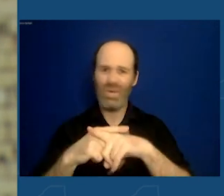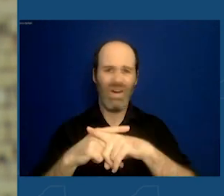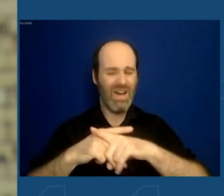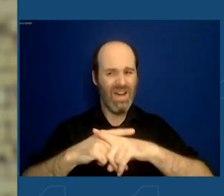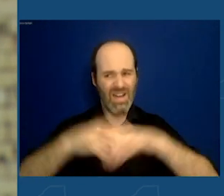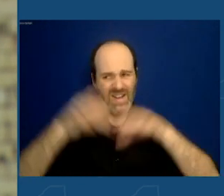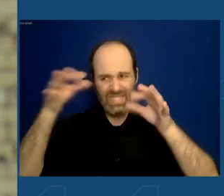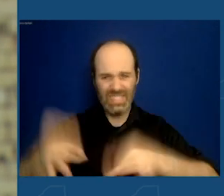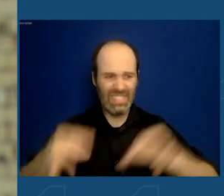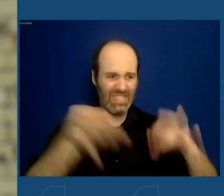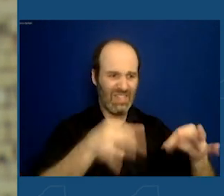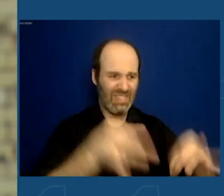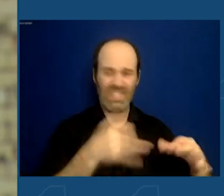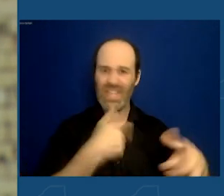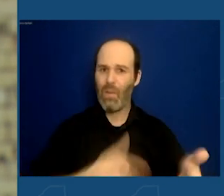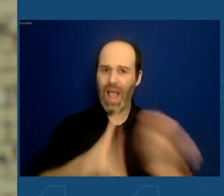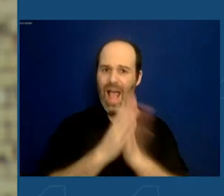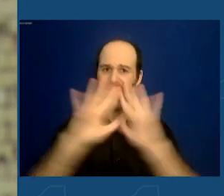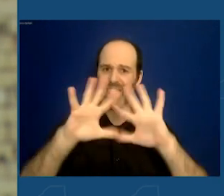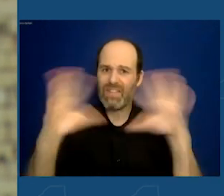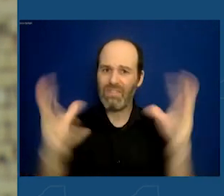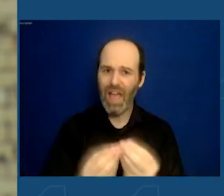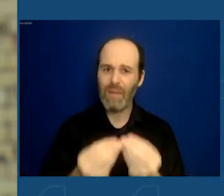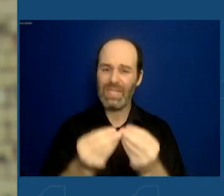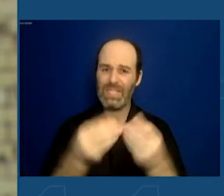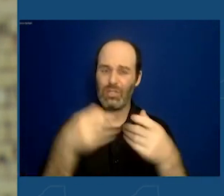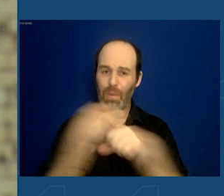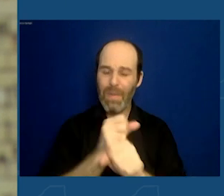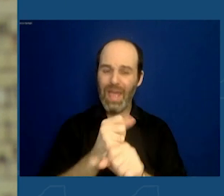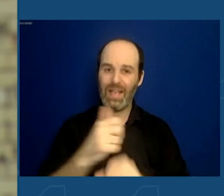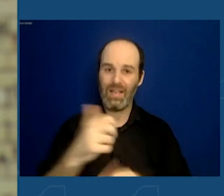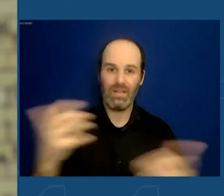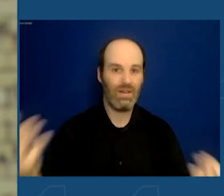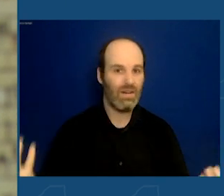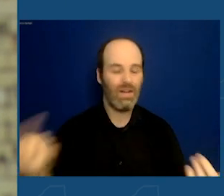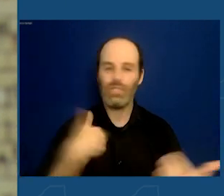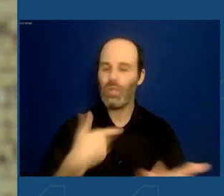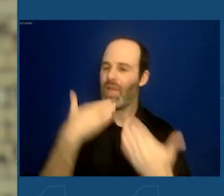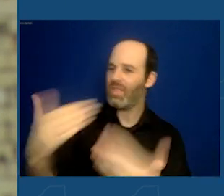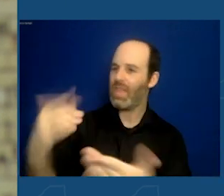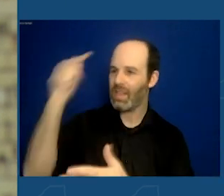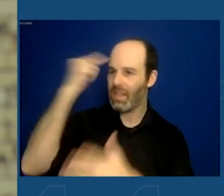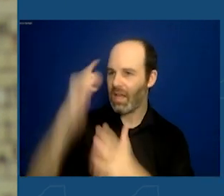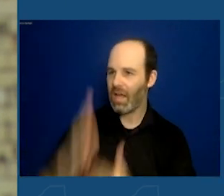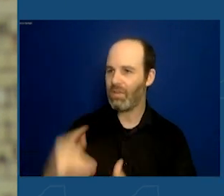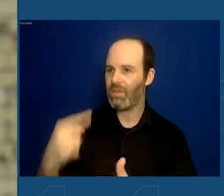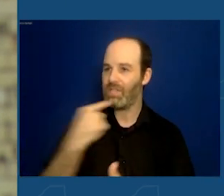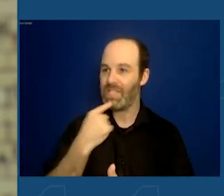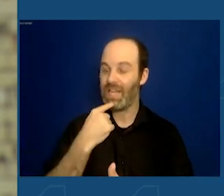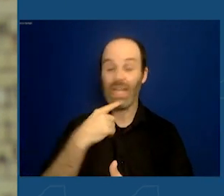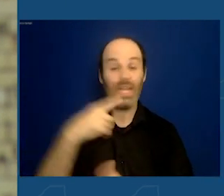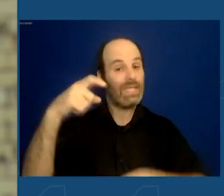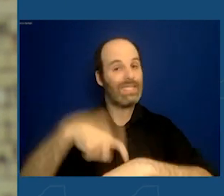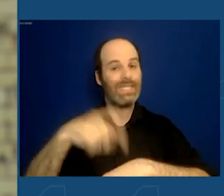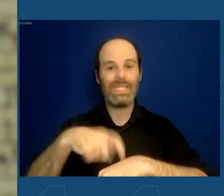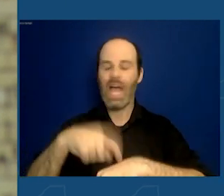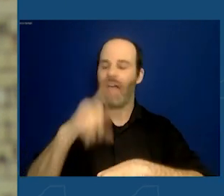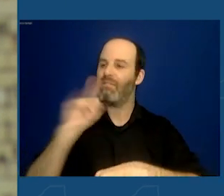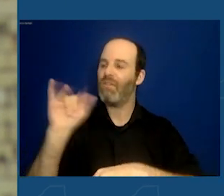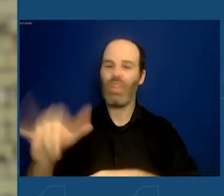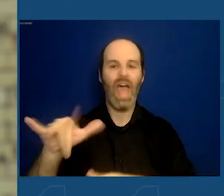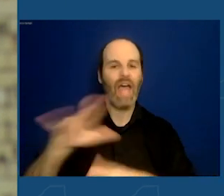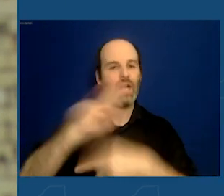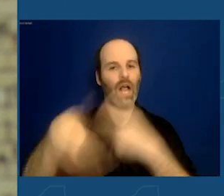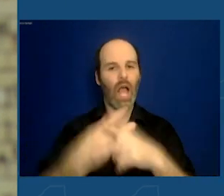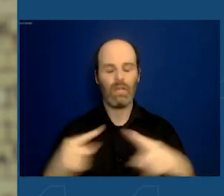families in this city and in this state to make. And so I thank the governor for saying it's time to end that. It is time to